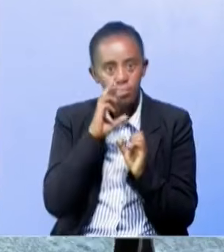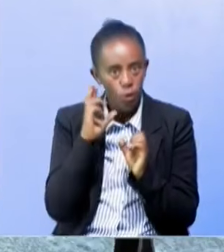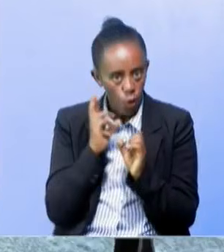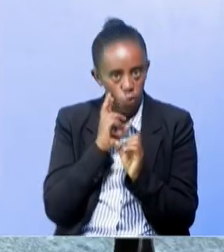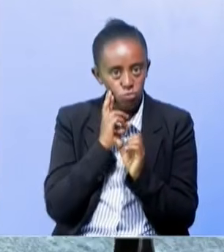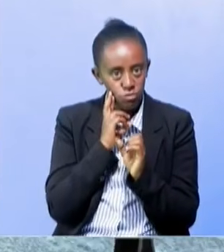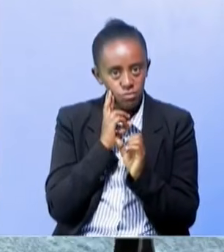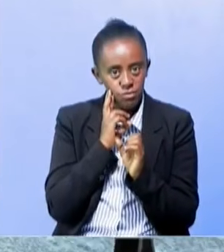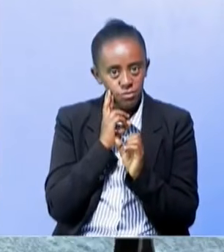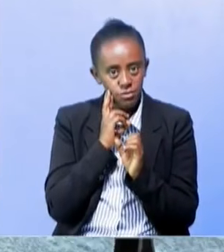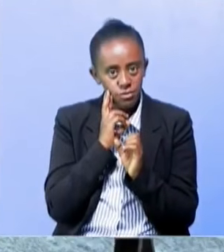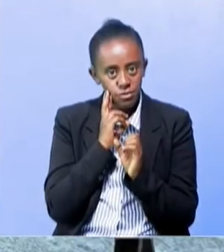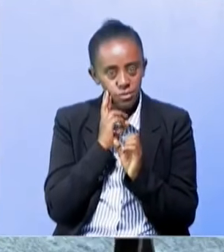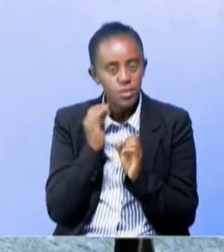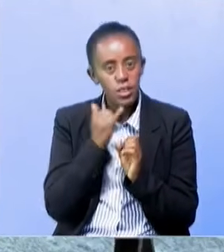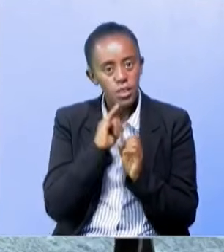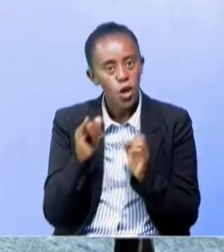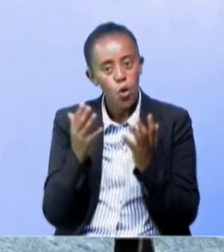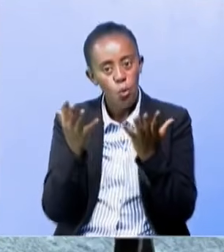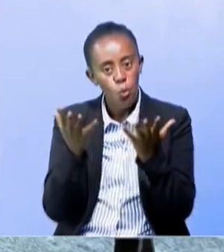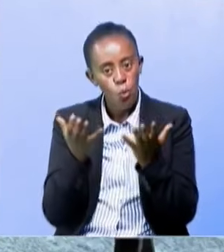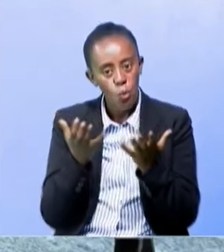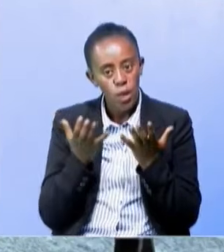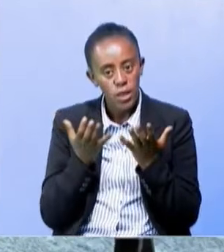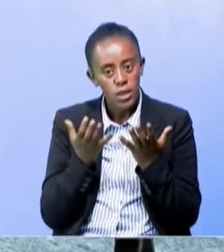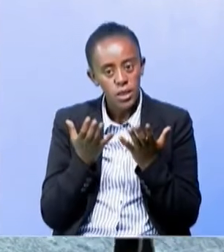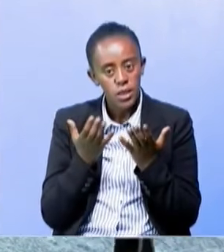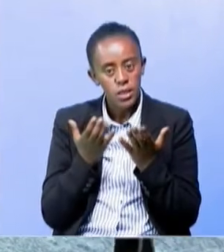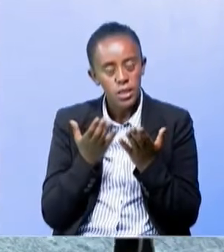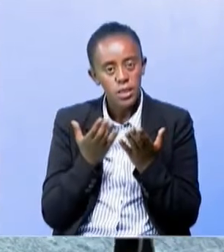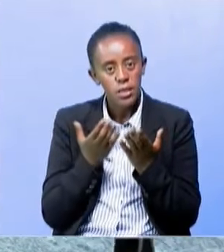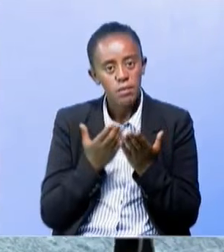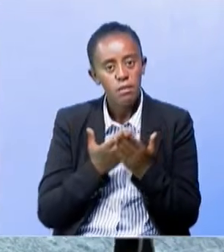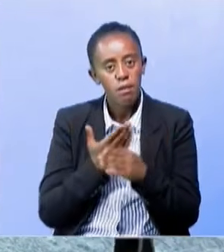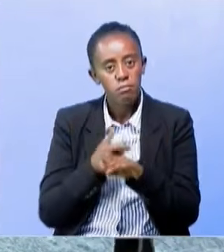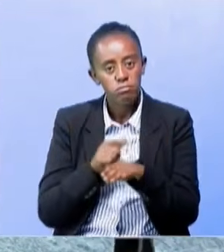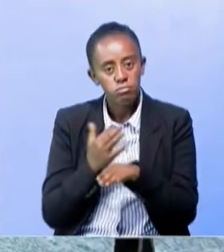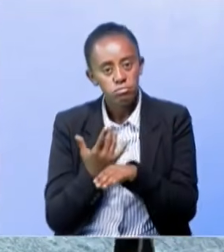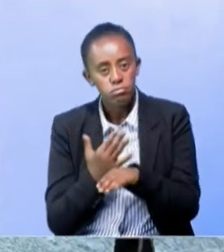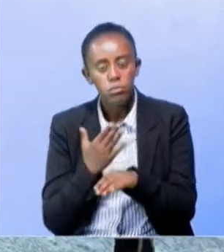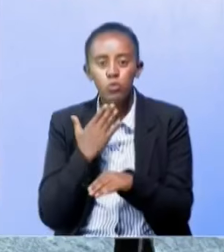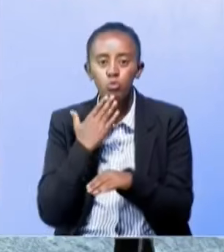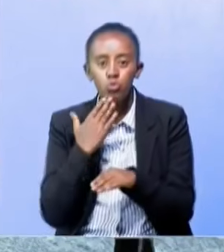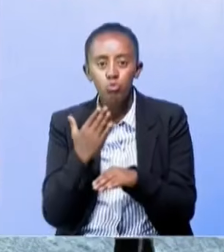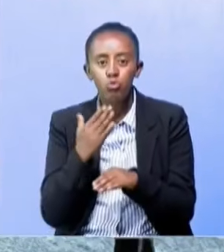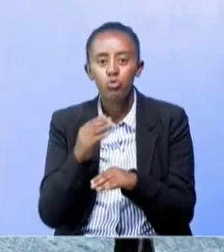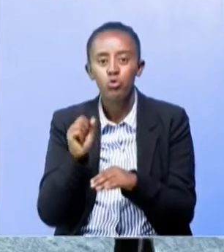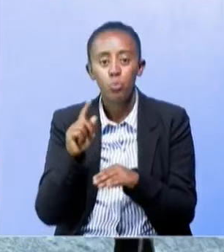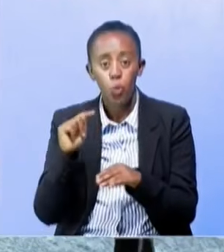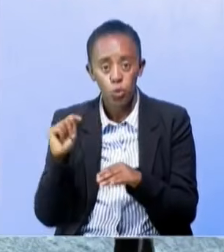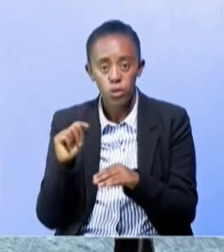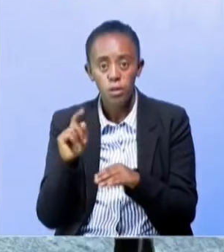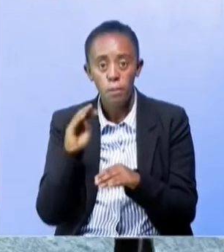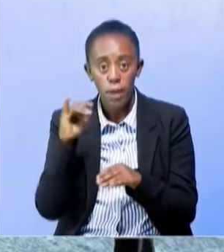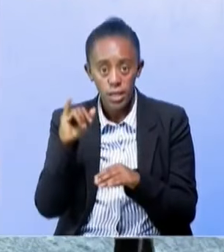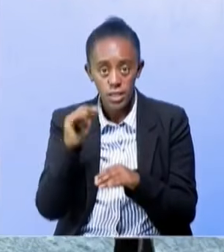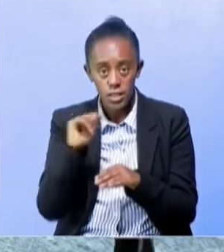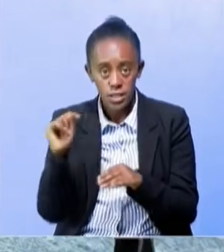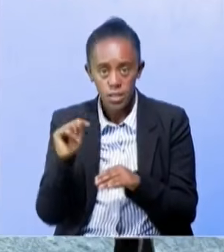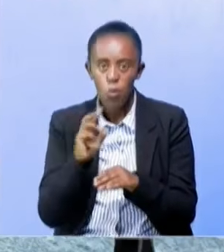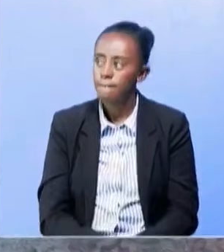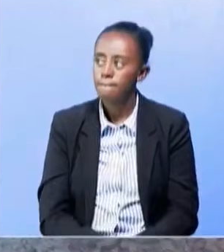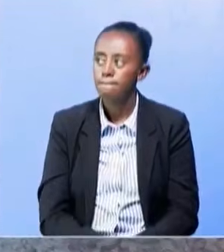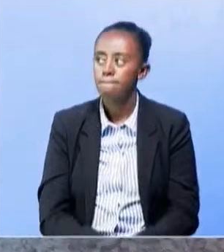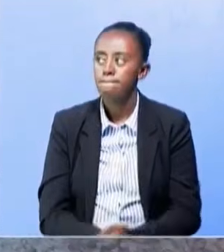because they went early, they found a good spot by the